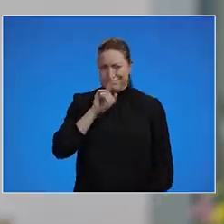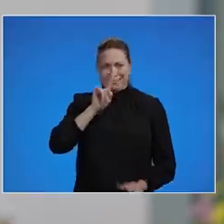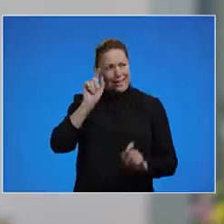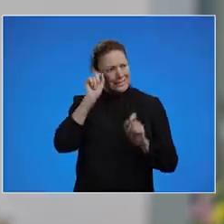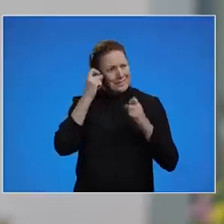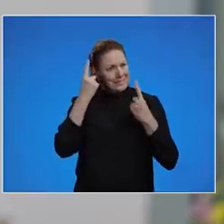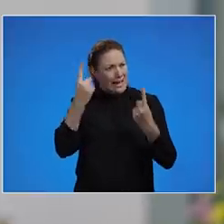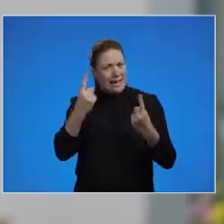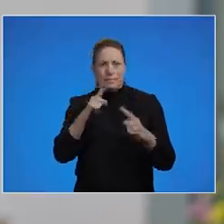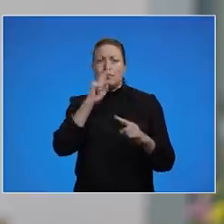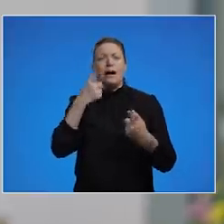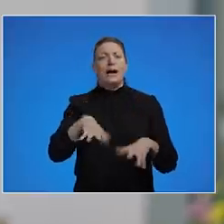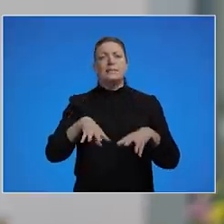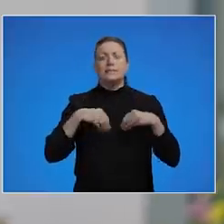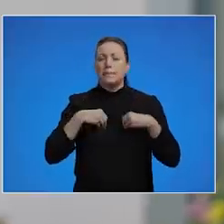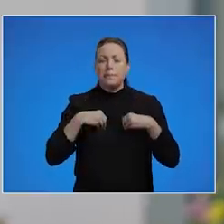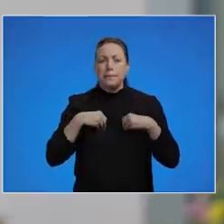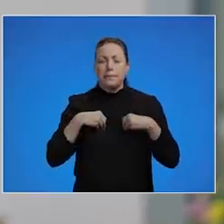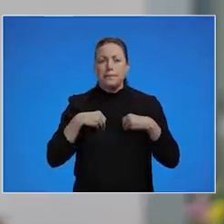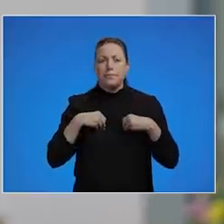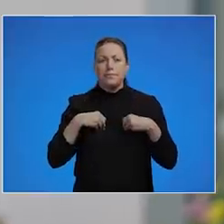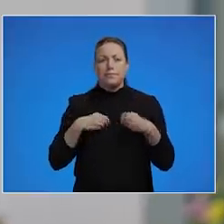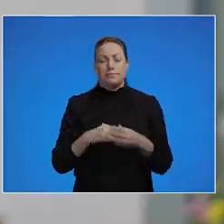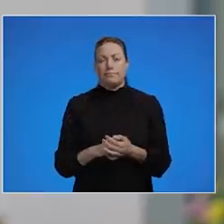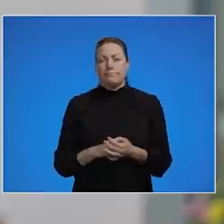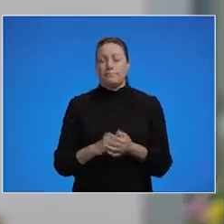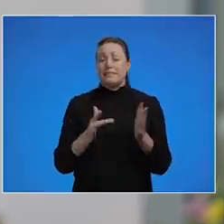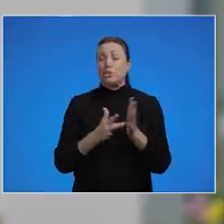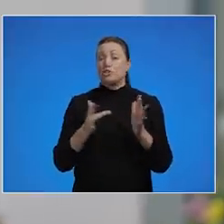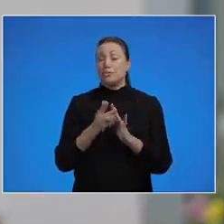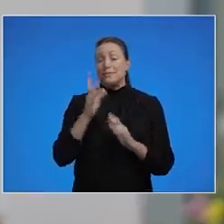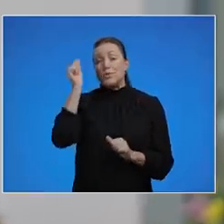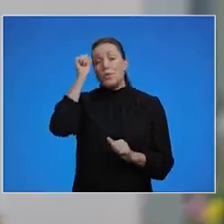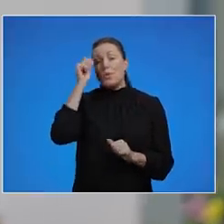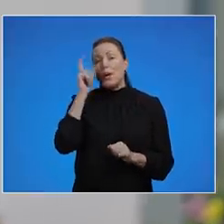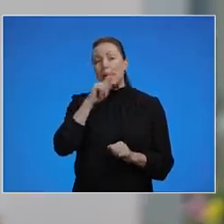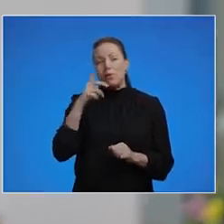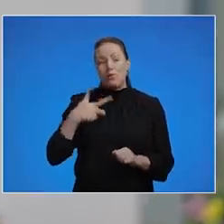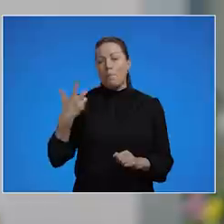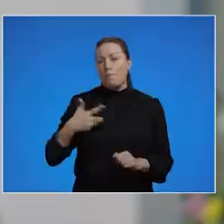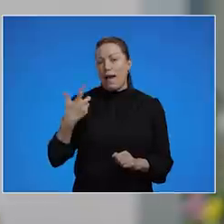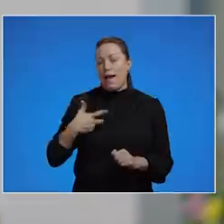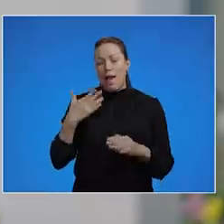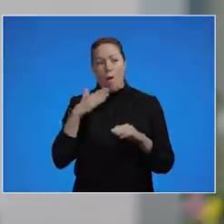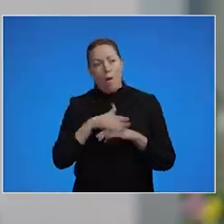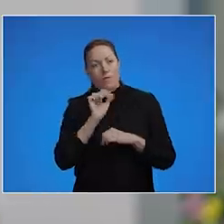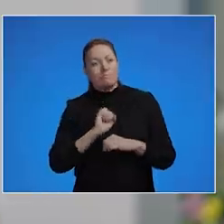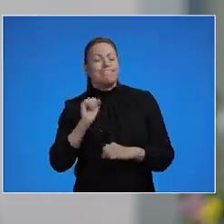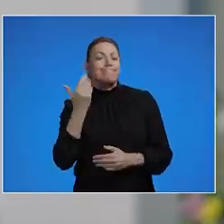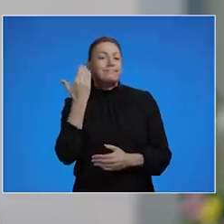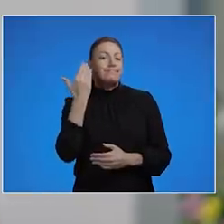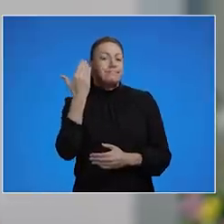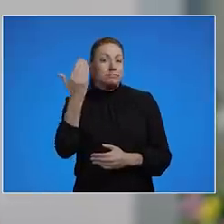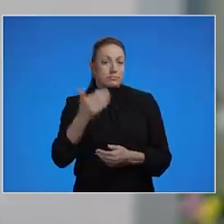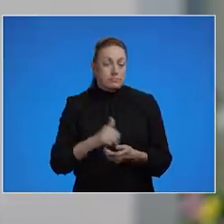could anyone accept it?" Jesus was aware that his followers were complaining about it and said, "Does